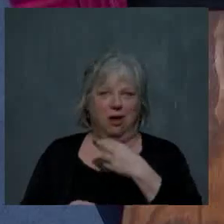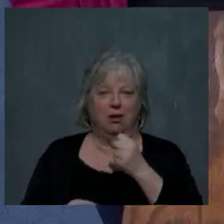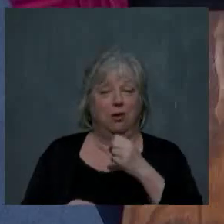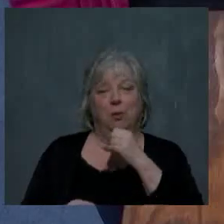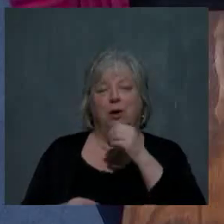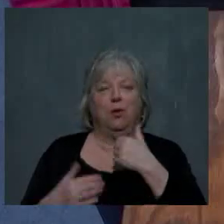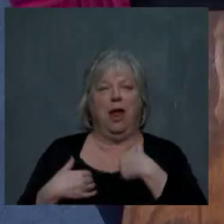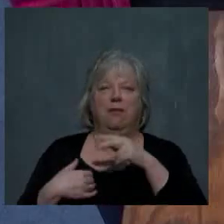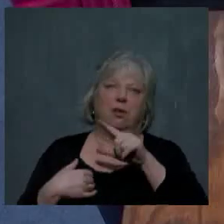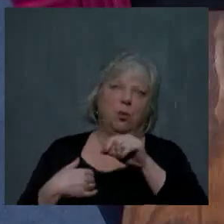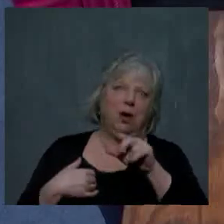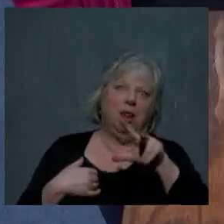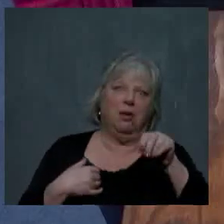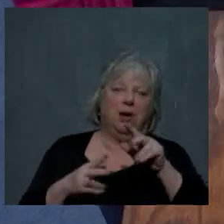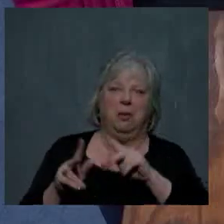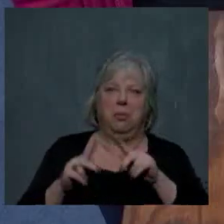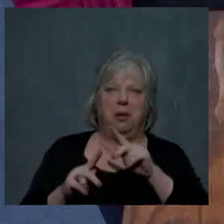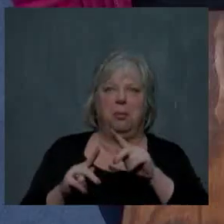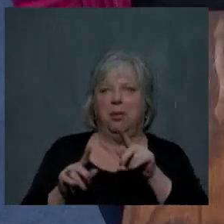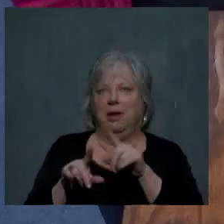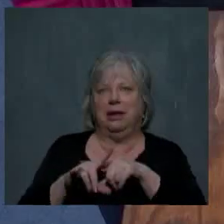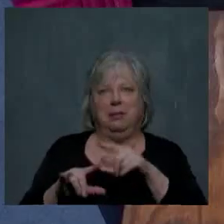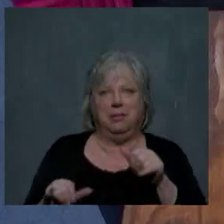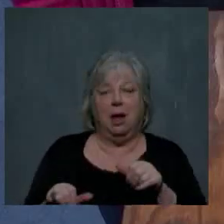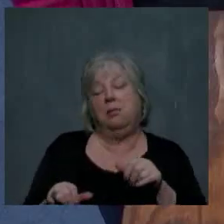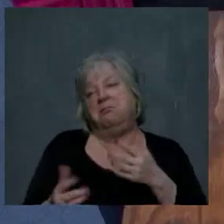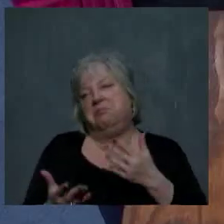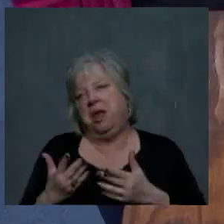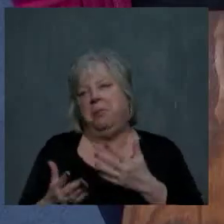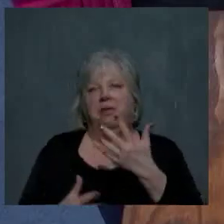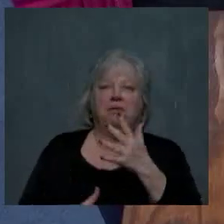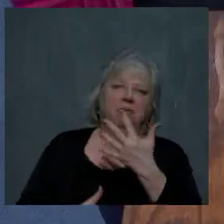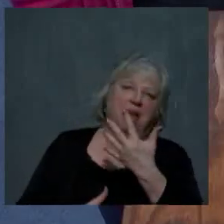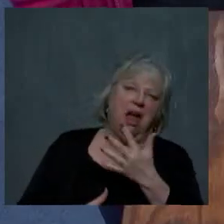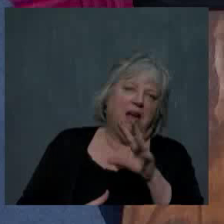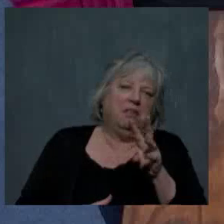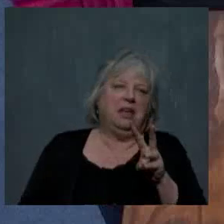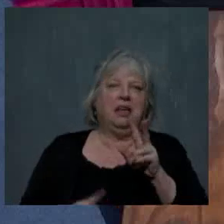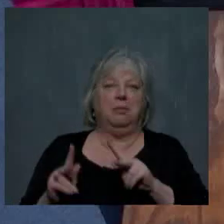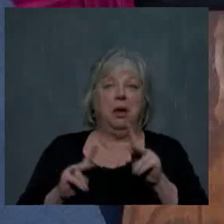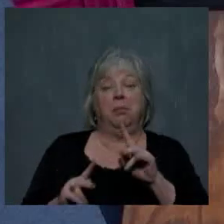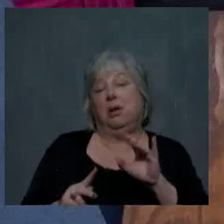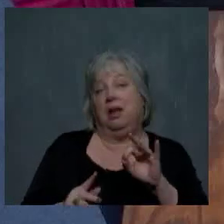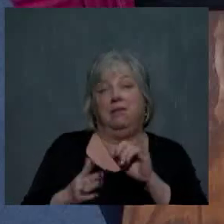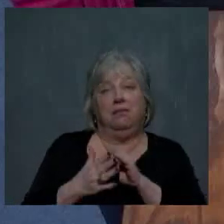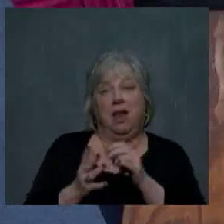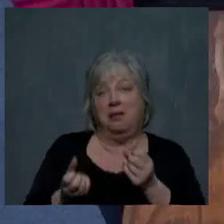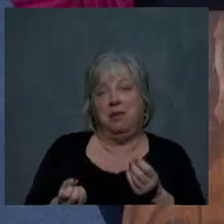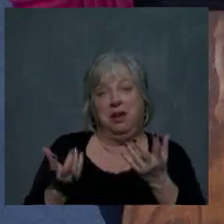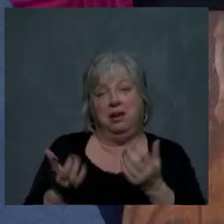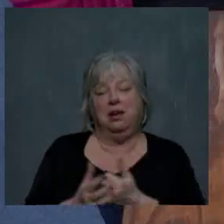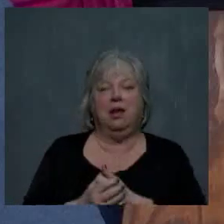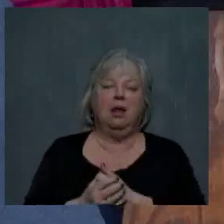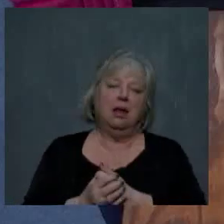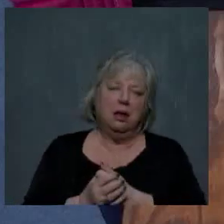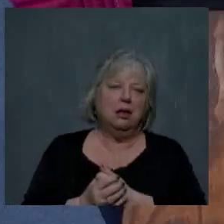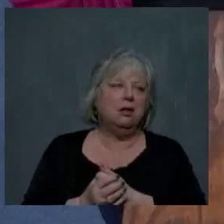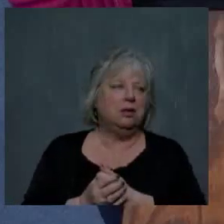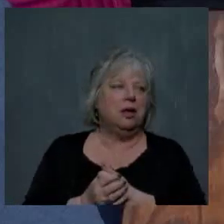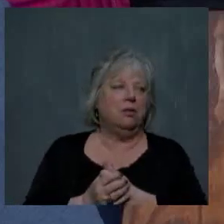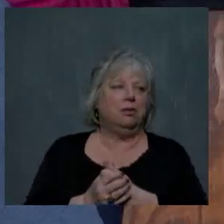at once. It's just maybe 5, 6, if any. So with that being